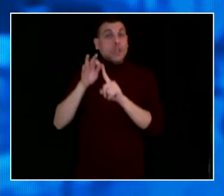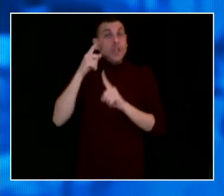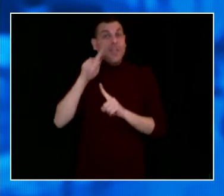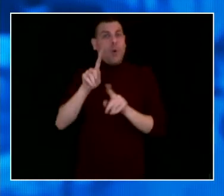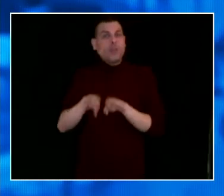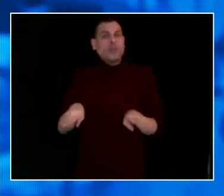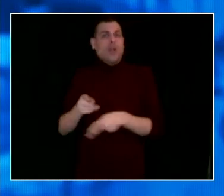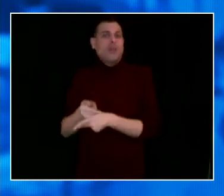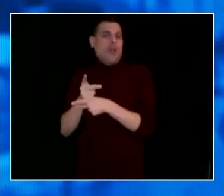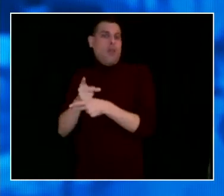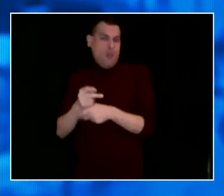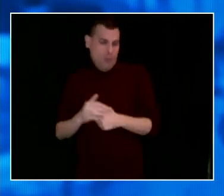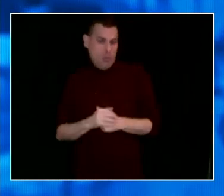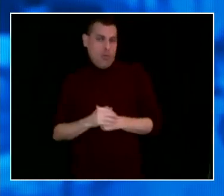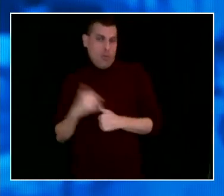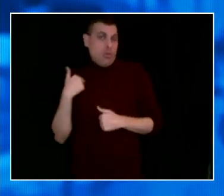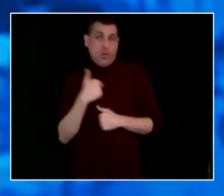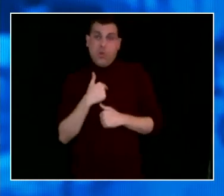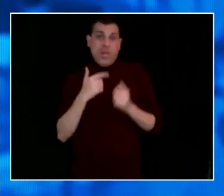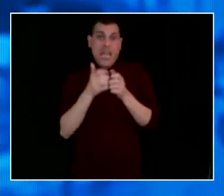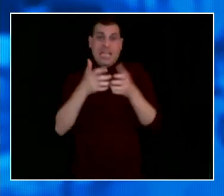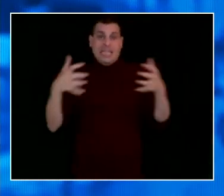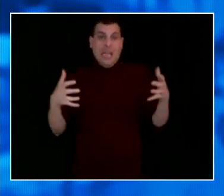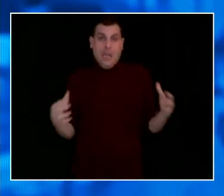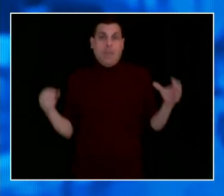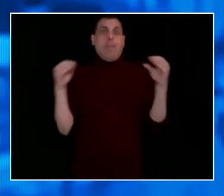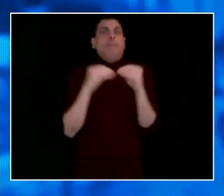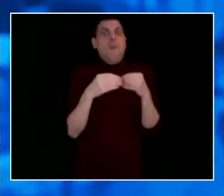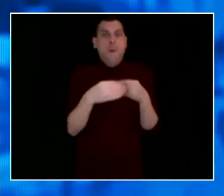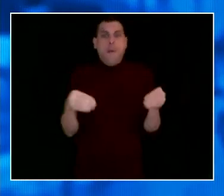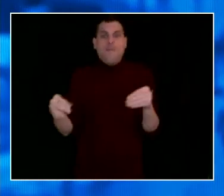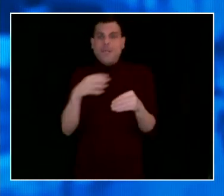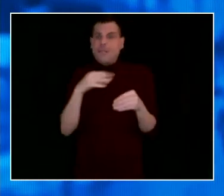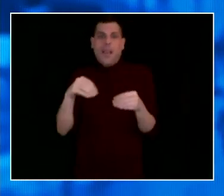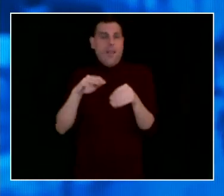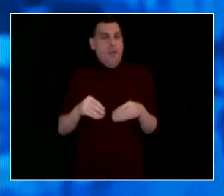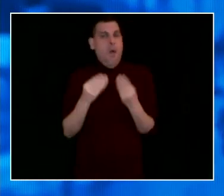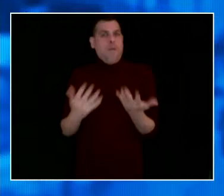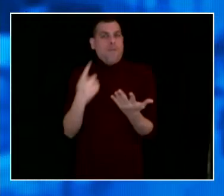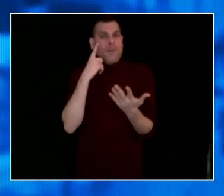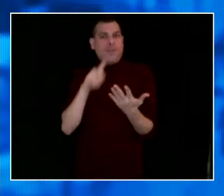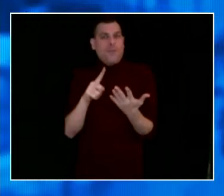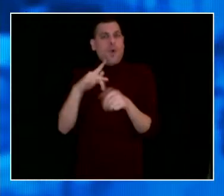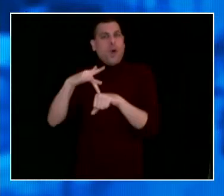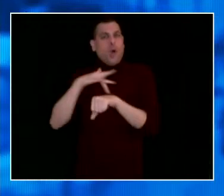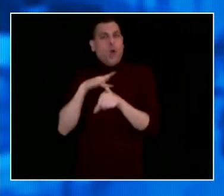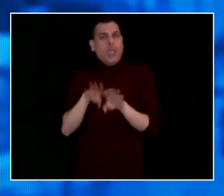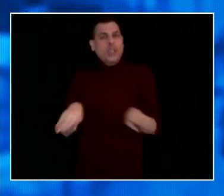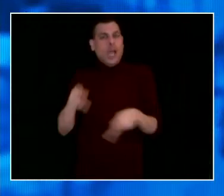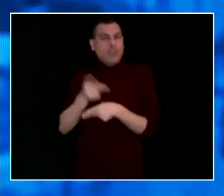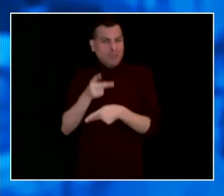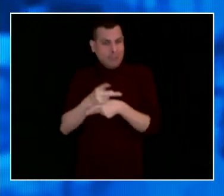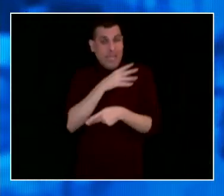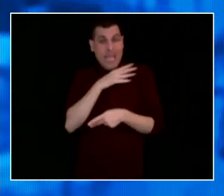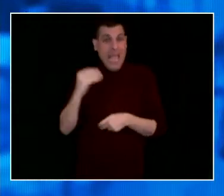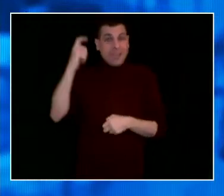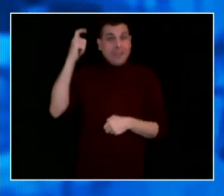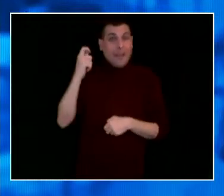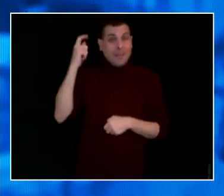extended thousands of new offers for early childhood education and lowered the cost of subsidized childcare.